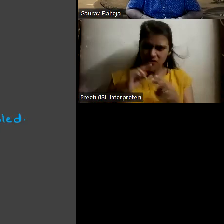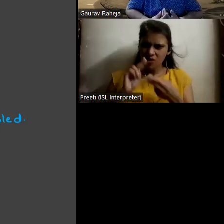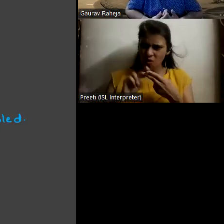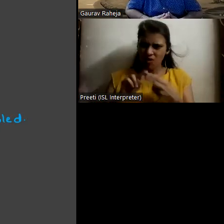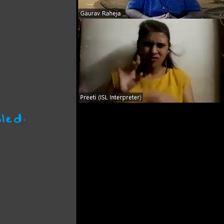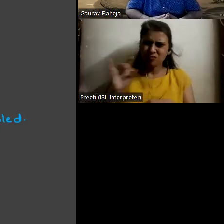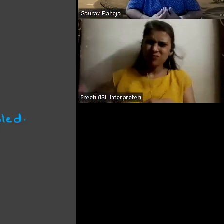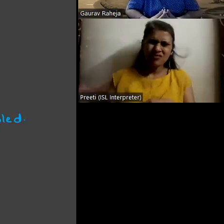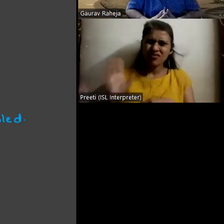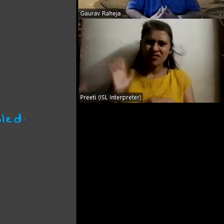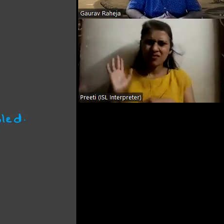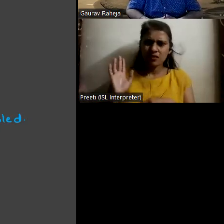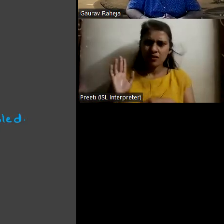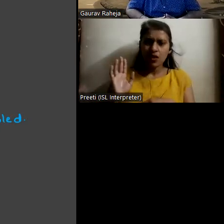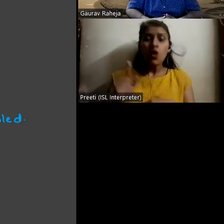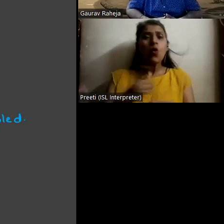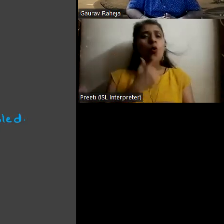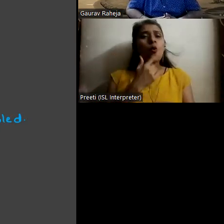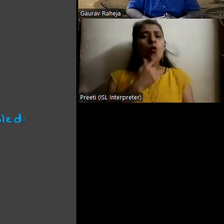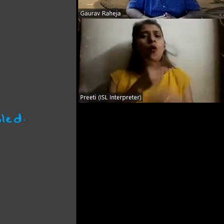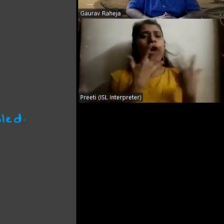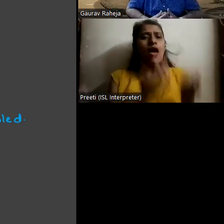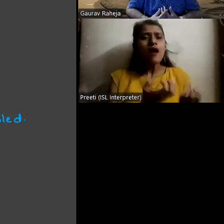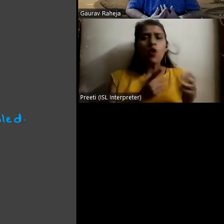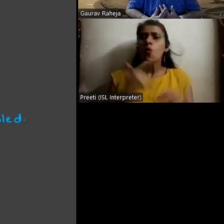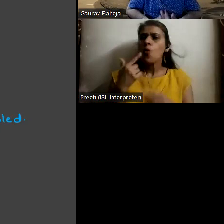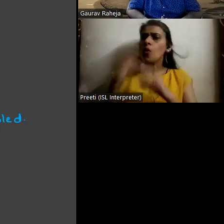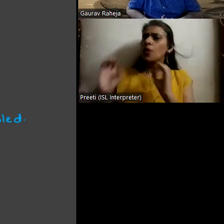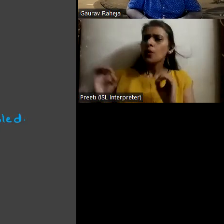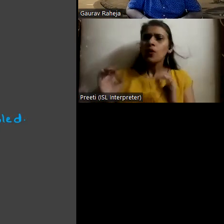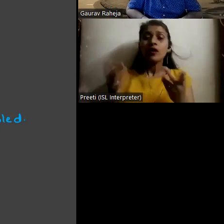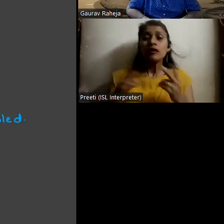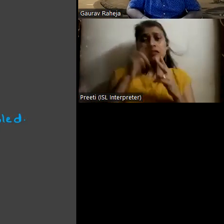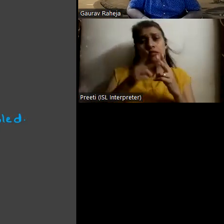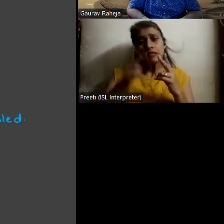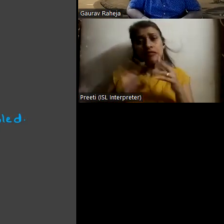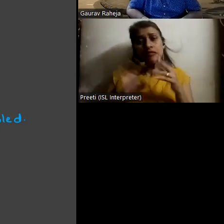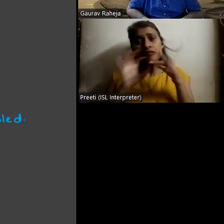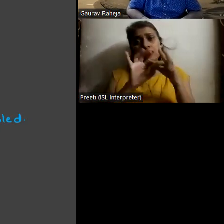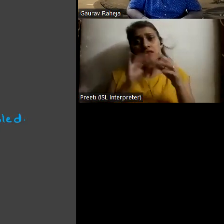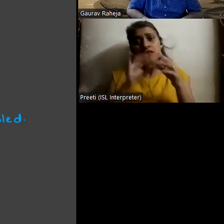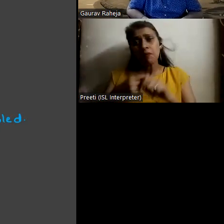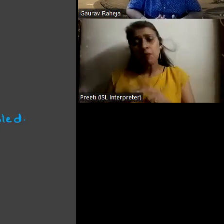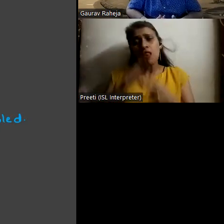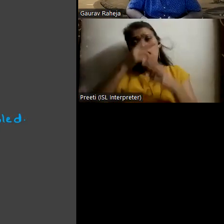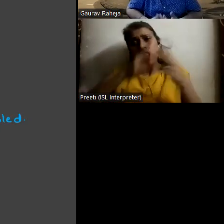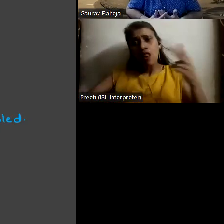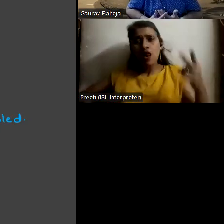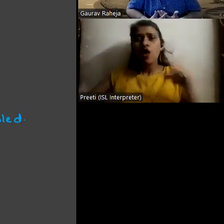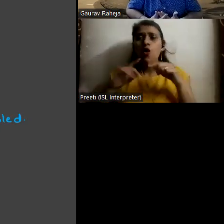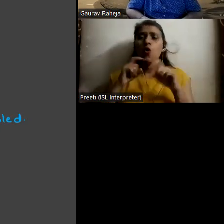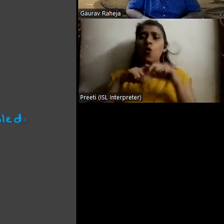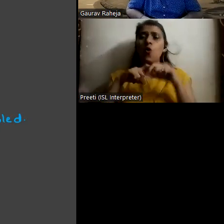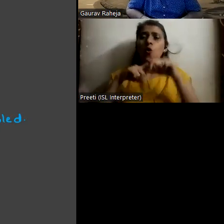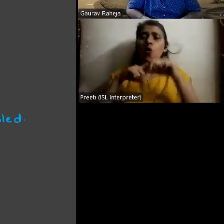How does it help? Whom does it help? So it generates lots of questions. And questioning